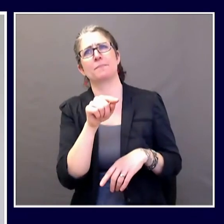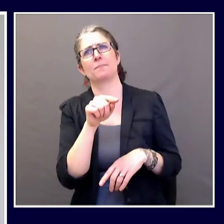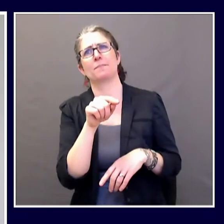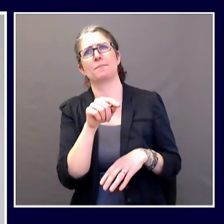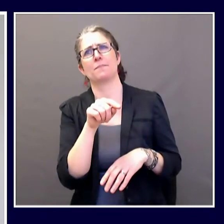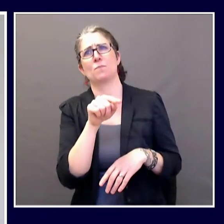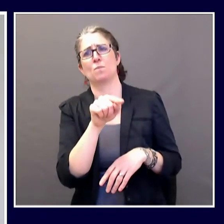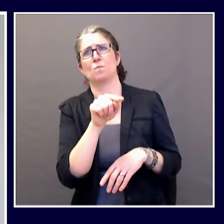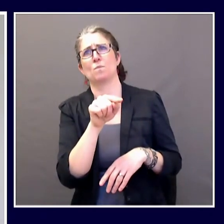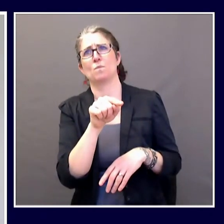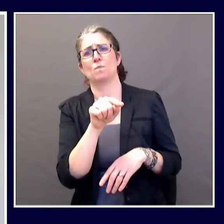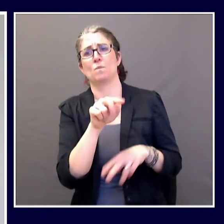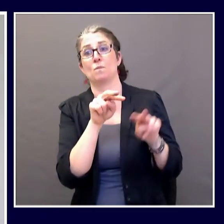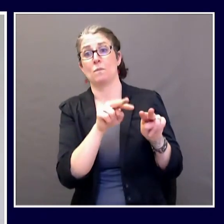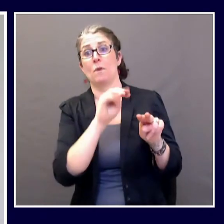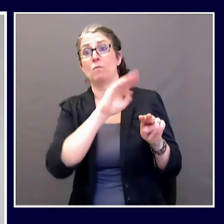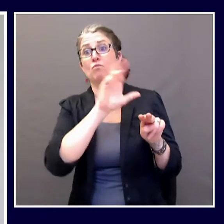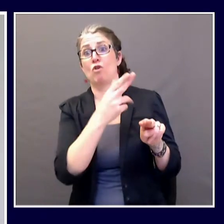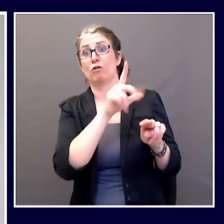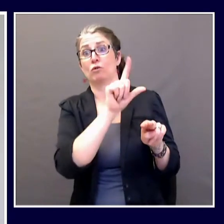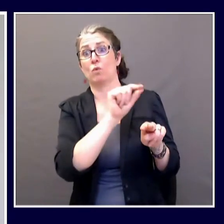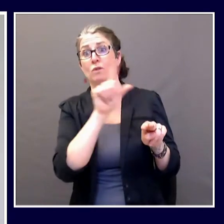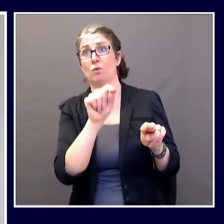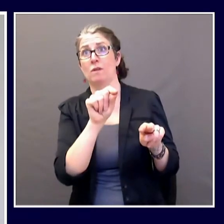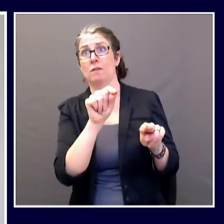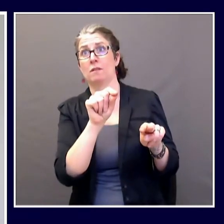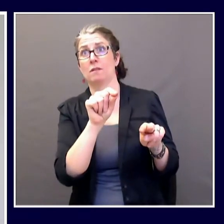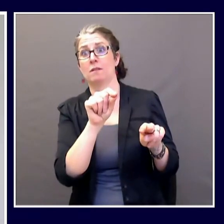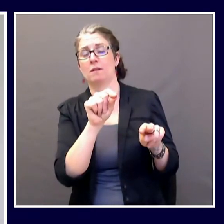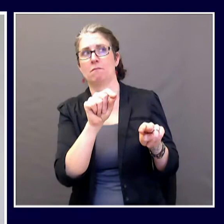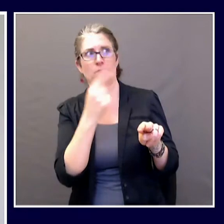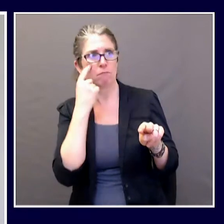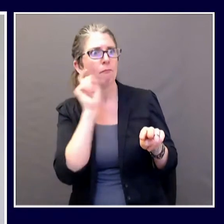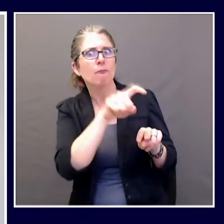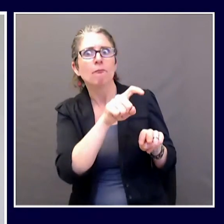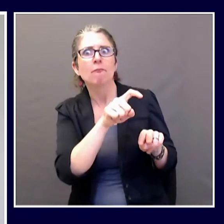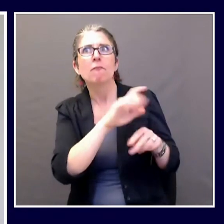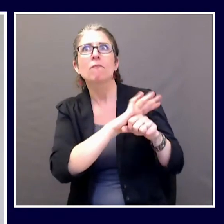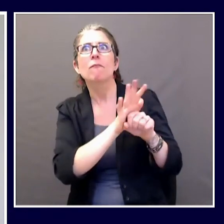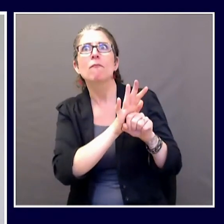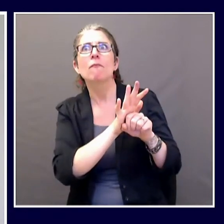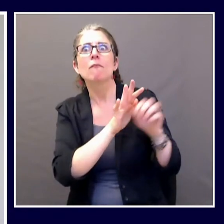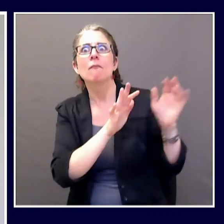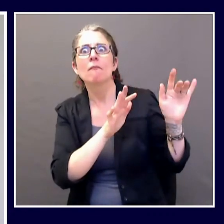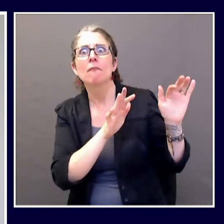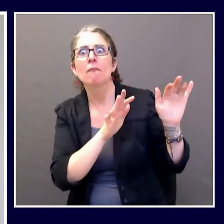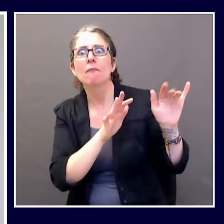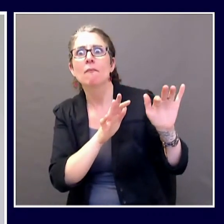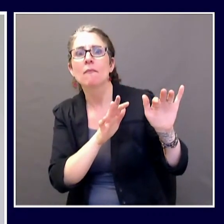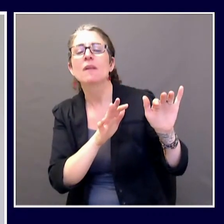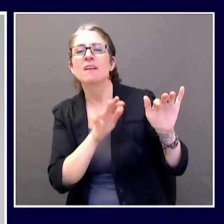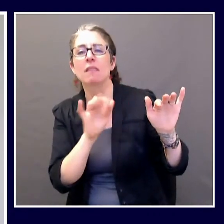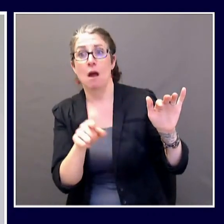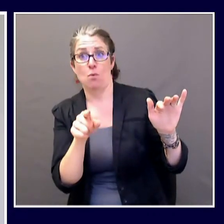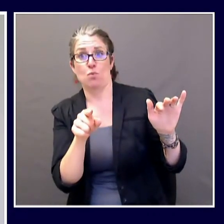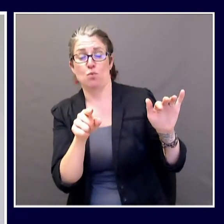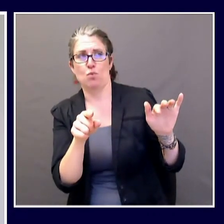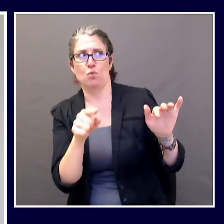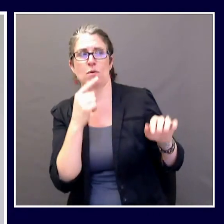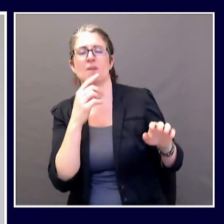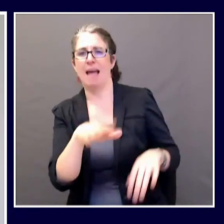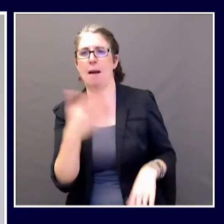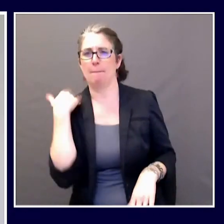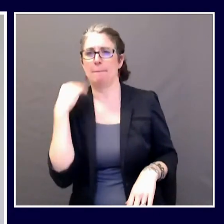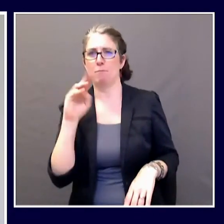or at least the beginning of the month, than the rest of us. And I'm wondering, can you recall the moment when you realized just how disruptive